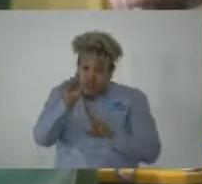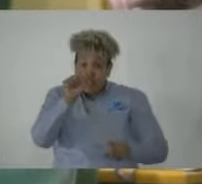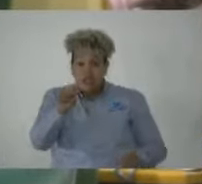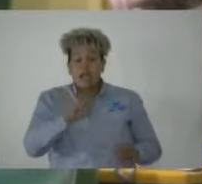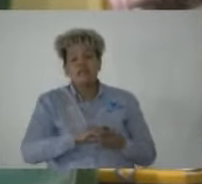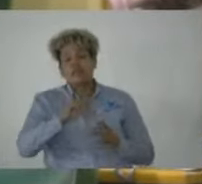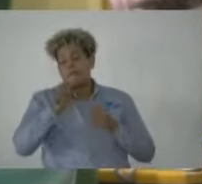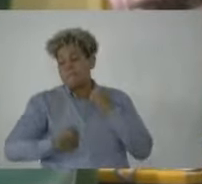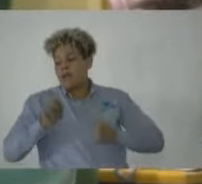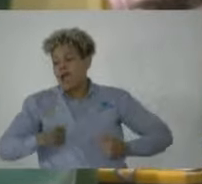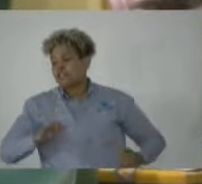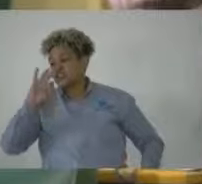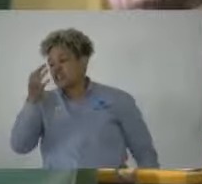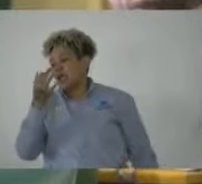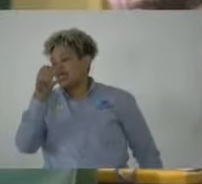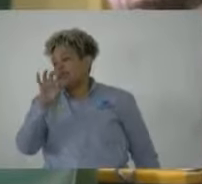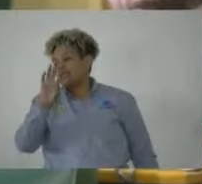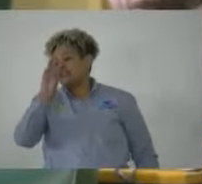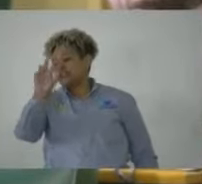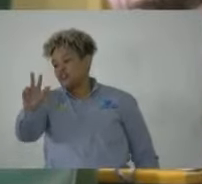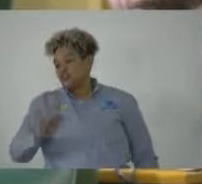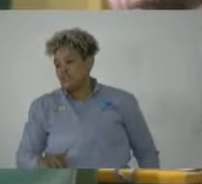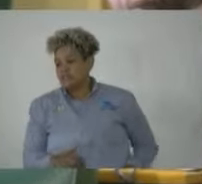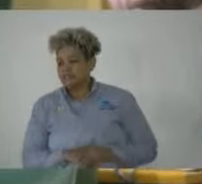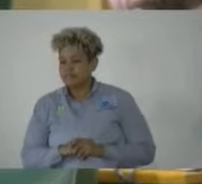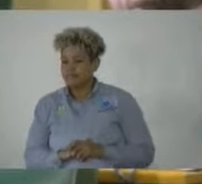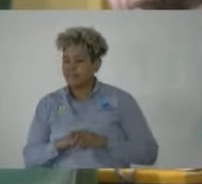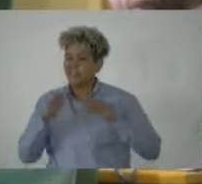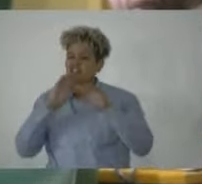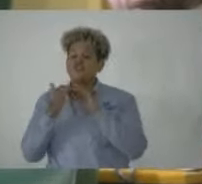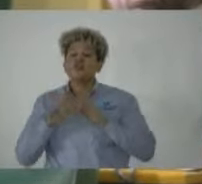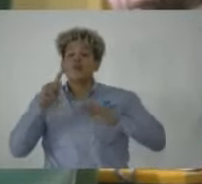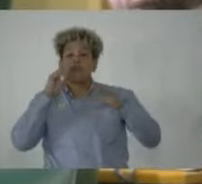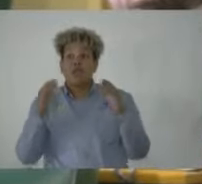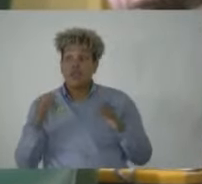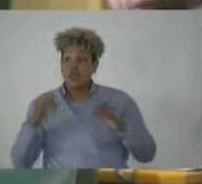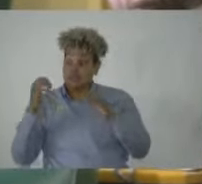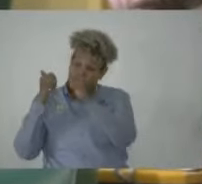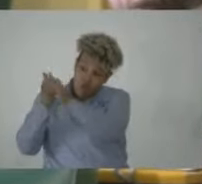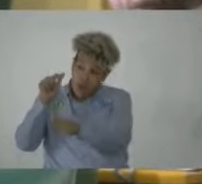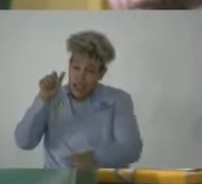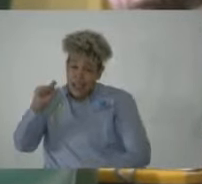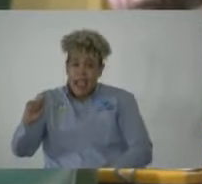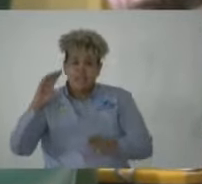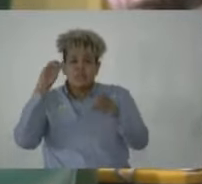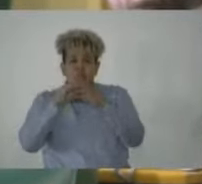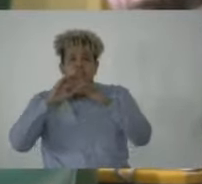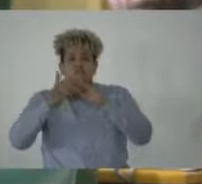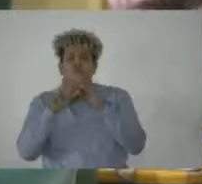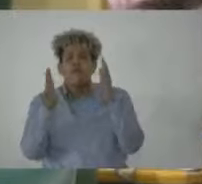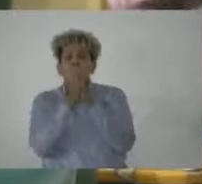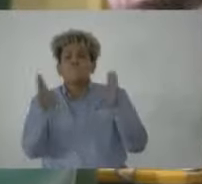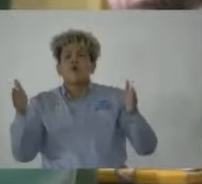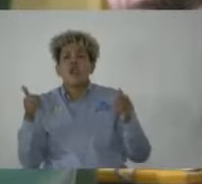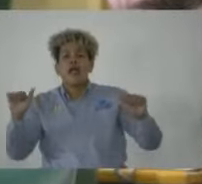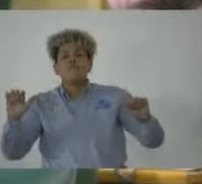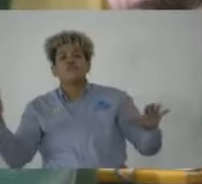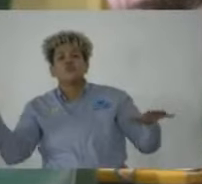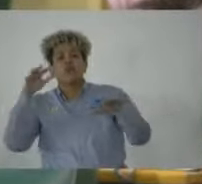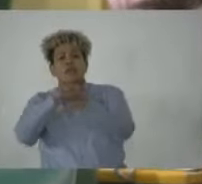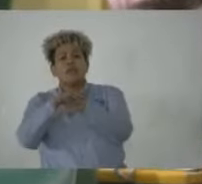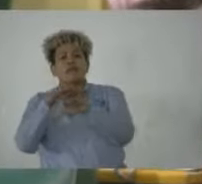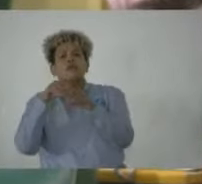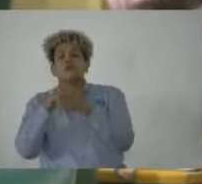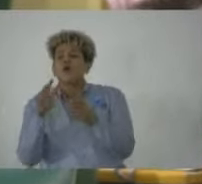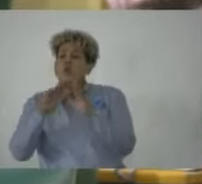on March 9th of 1963. Jamaica's accession to the GATT was part of Jamaica's broader efforts to integrate into the